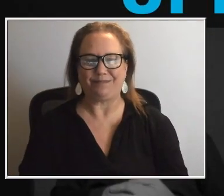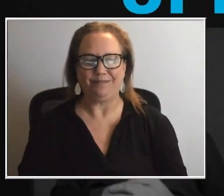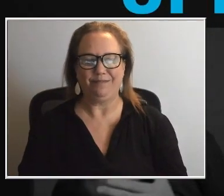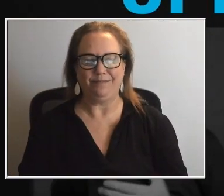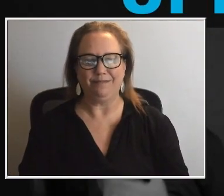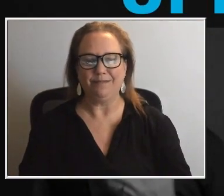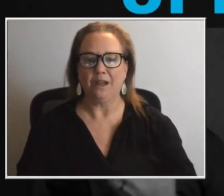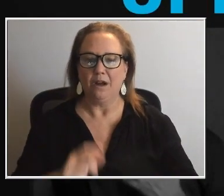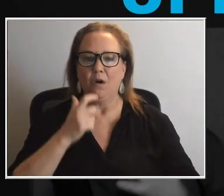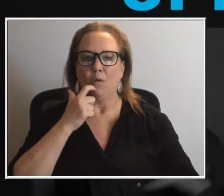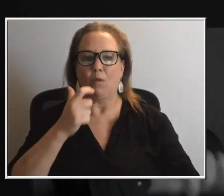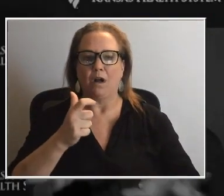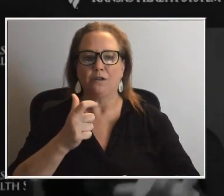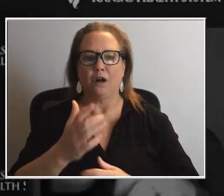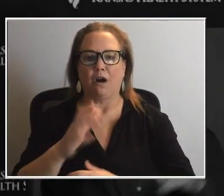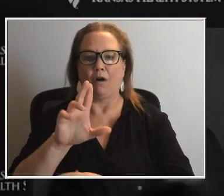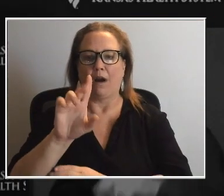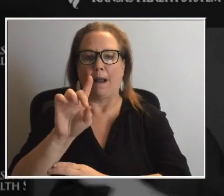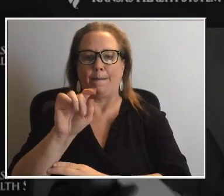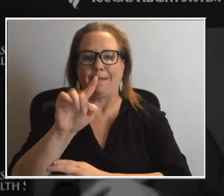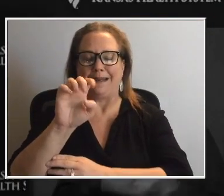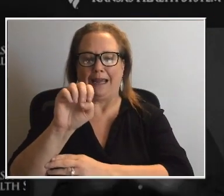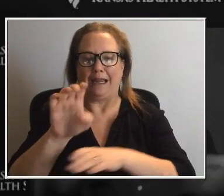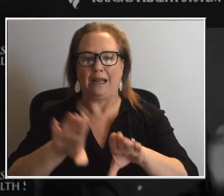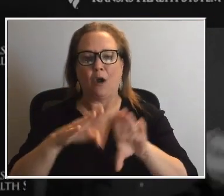Subscribe to our Morning Medical Update and Open